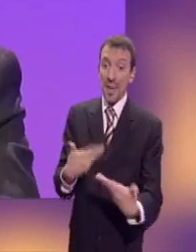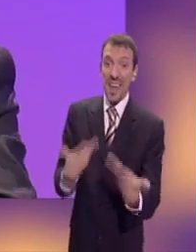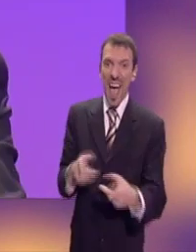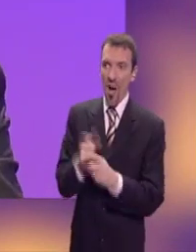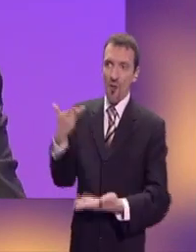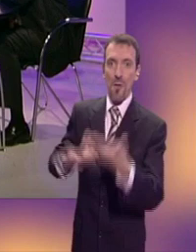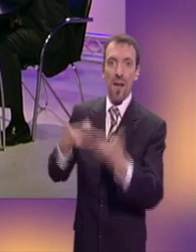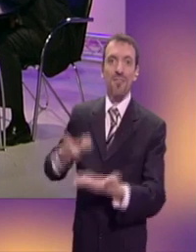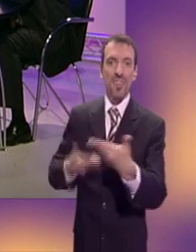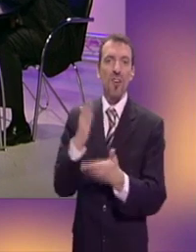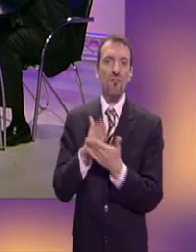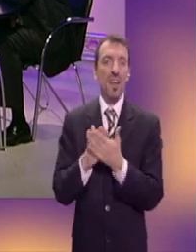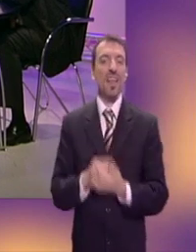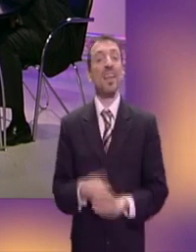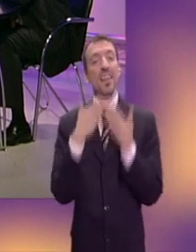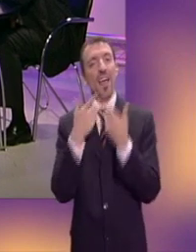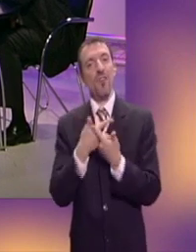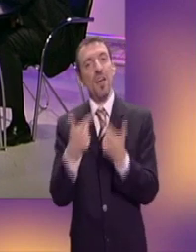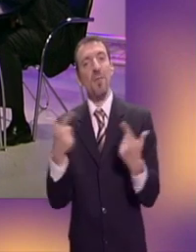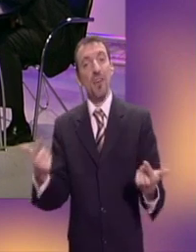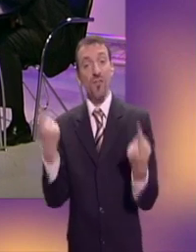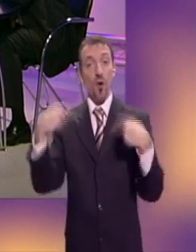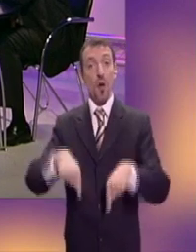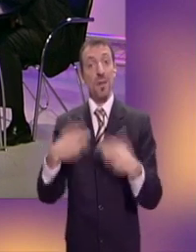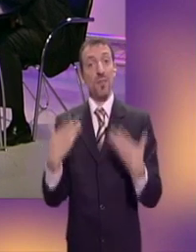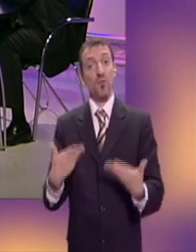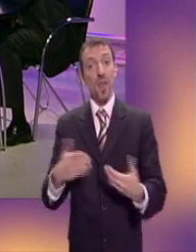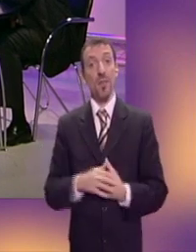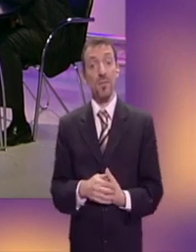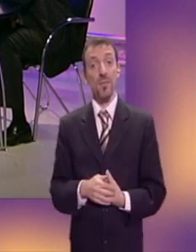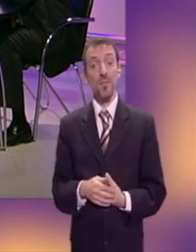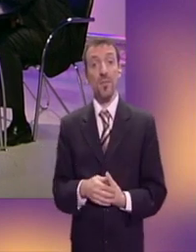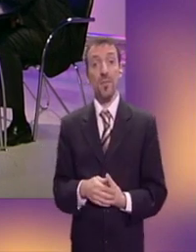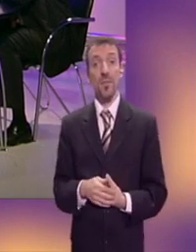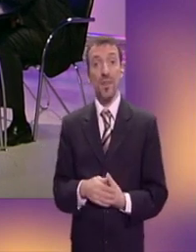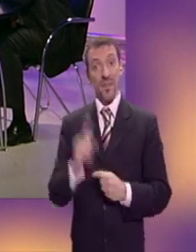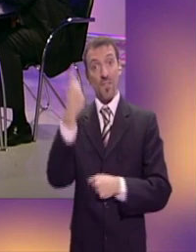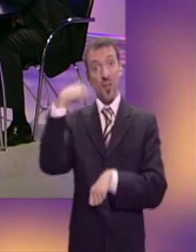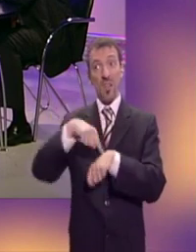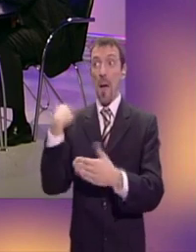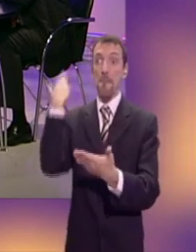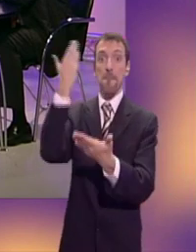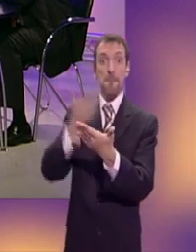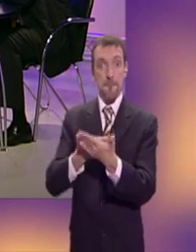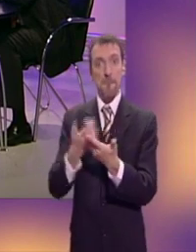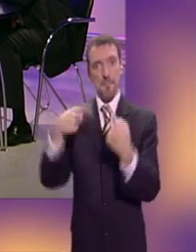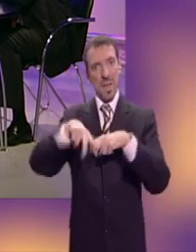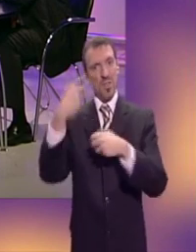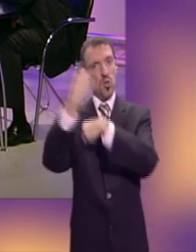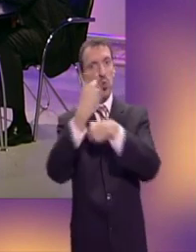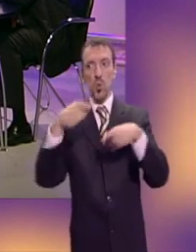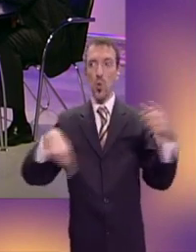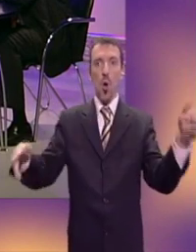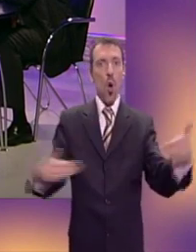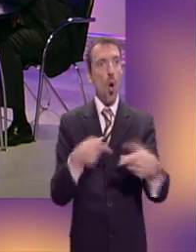says politics is dull? It never is. Thank you very much indeed for coming in today. And South, pleasure. You know, first time you've been in a studio together for a long time,